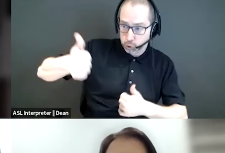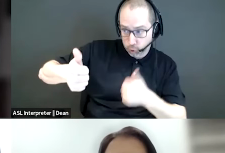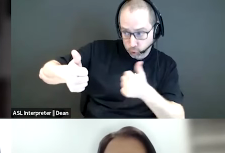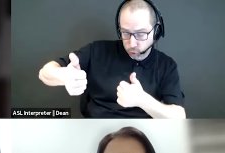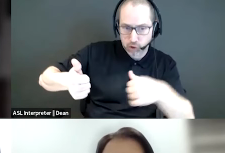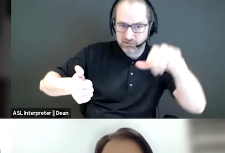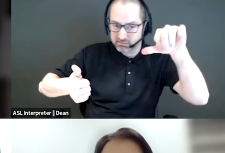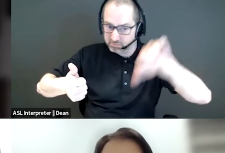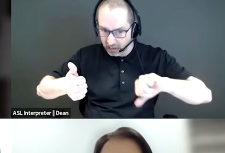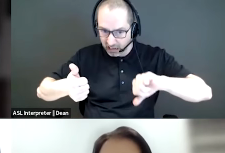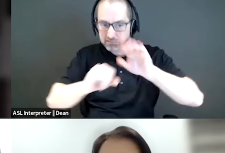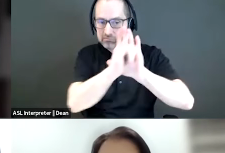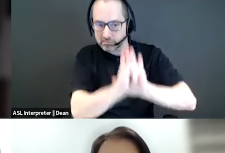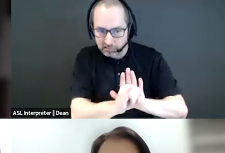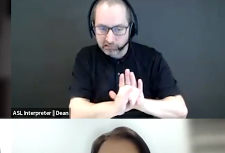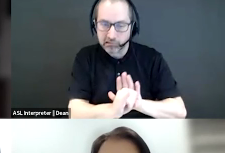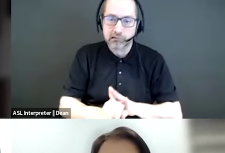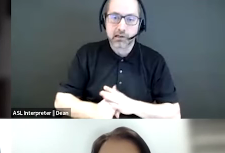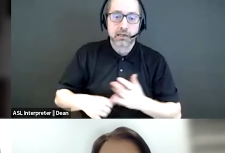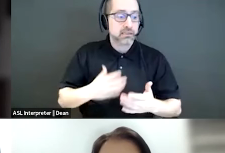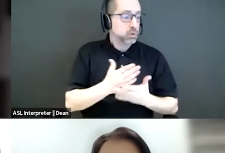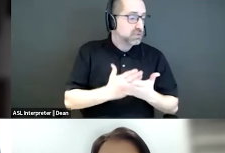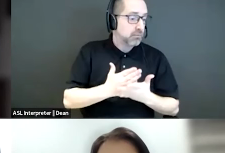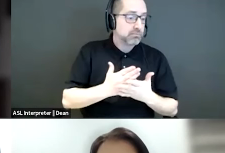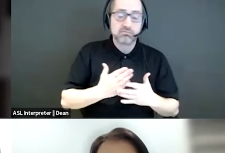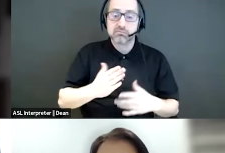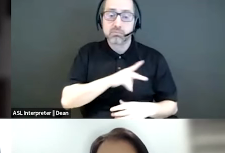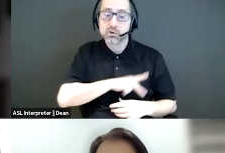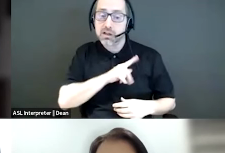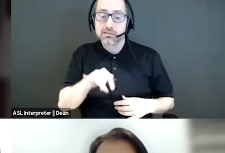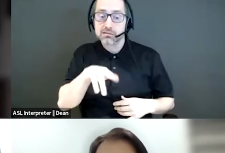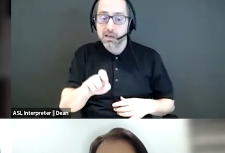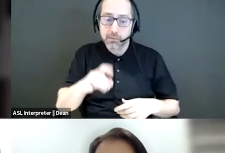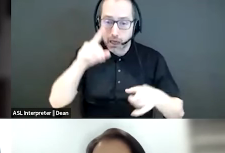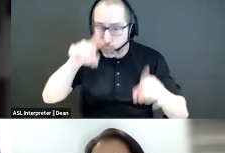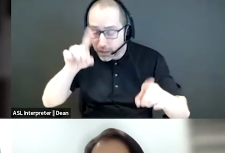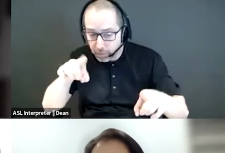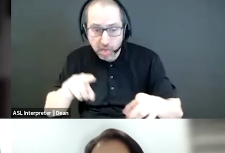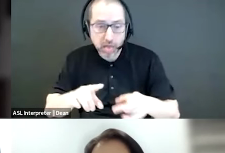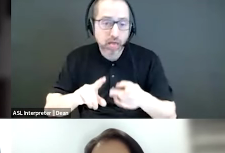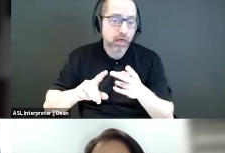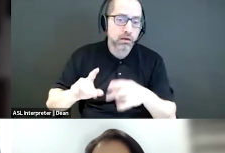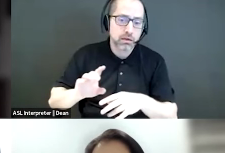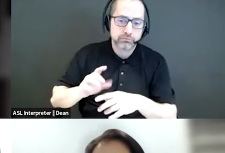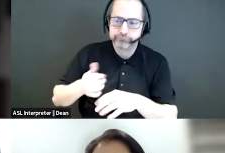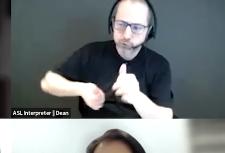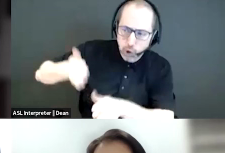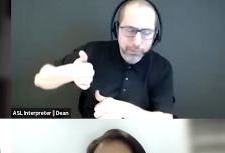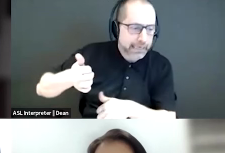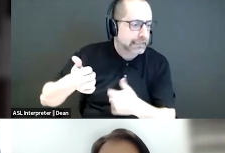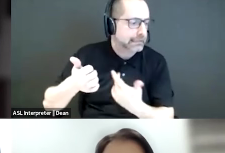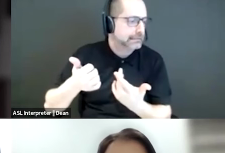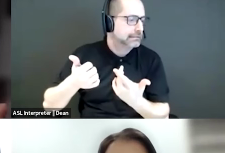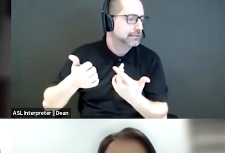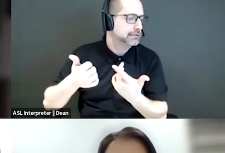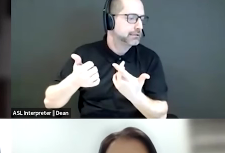conscientiousness, agreeableness, extroversion and introversion, and thinking and feeling continuums. So it's not that you're